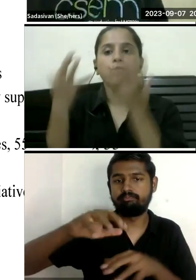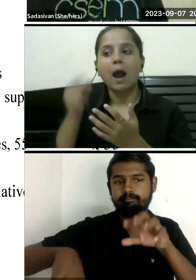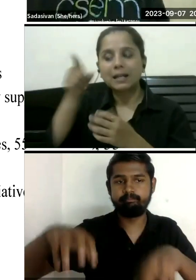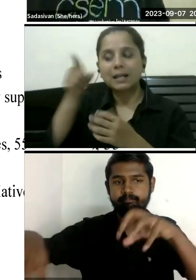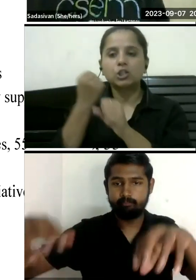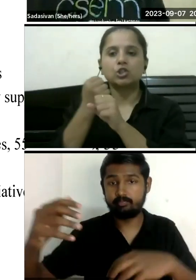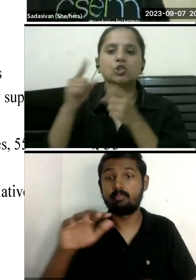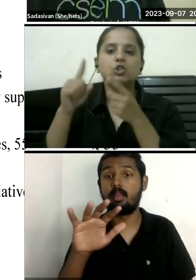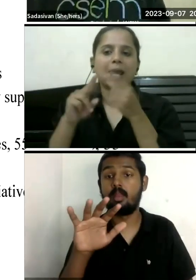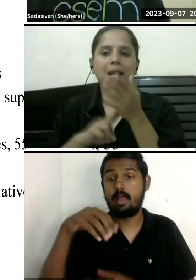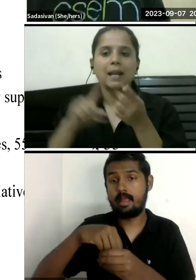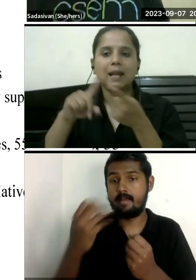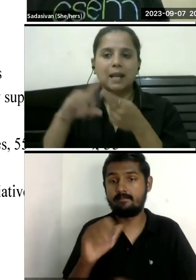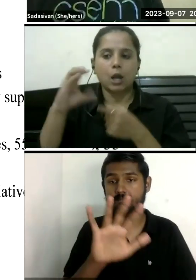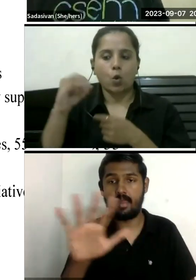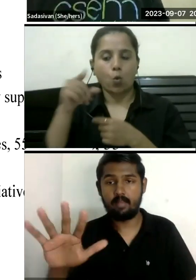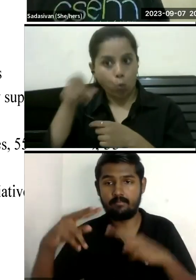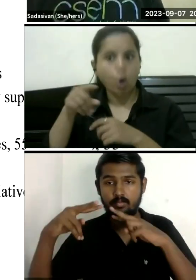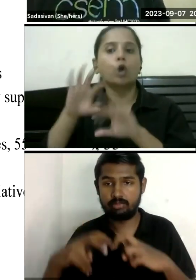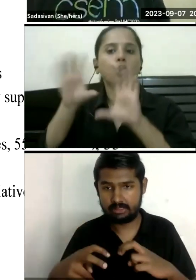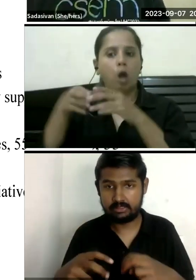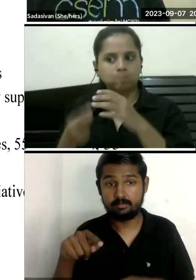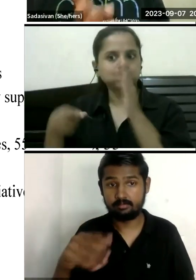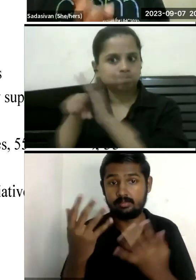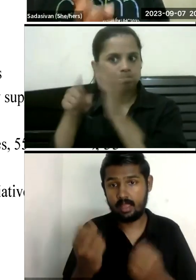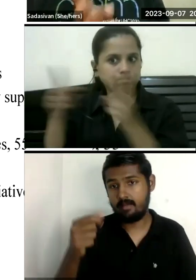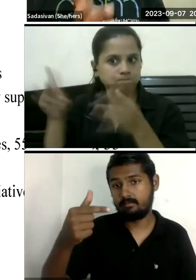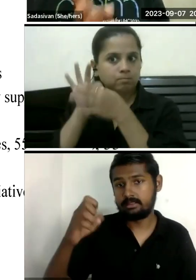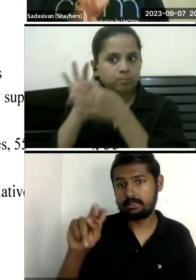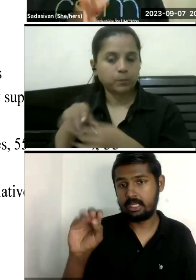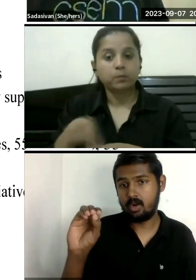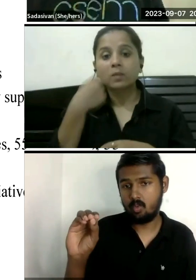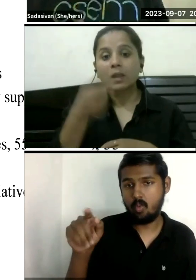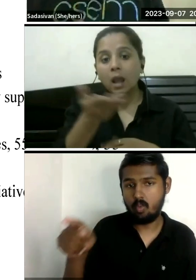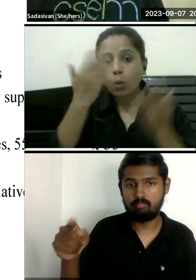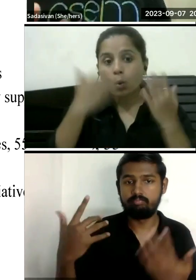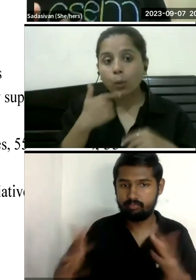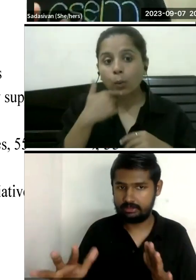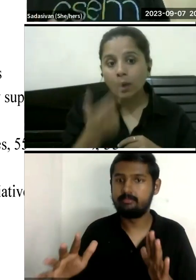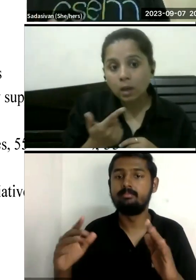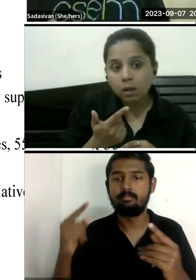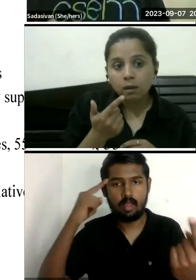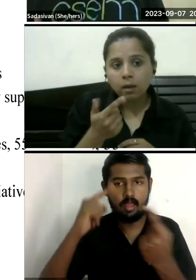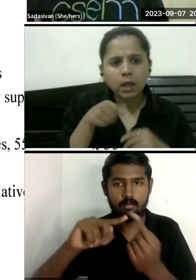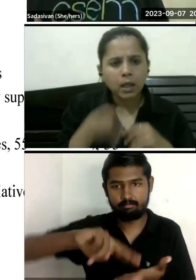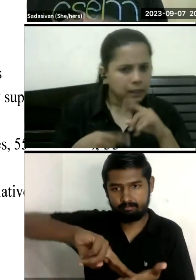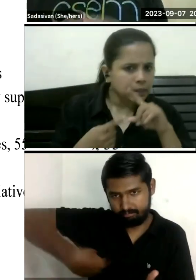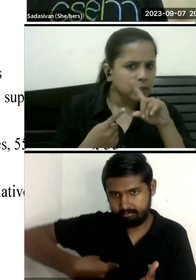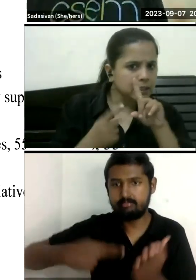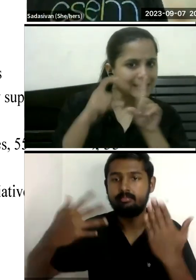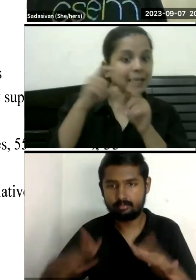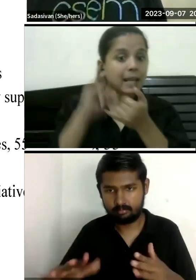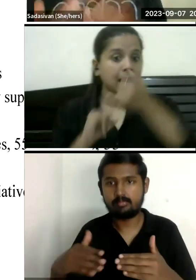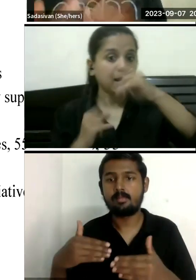And Tuberous Sclerosis Complex Alliance India is also studying on the natural history and